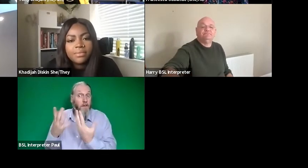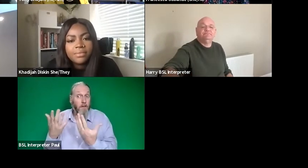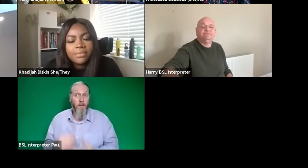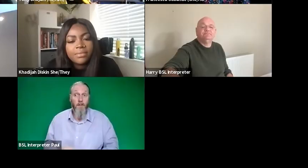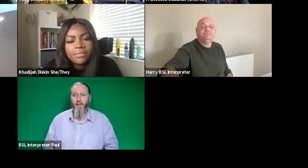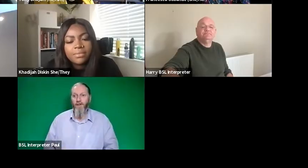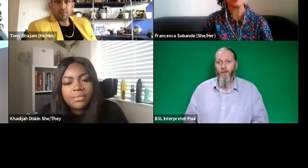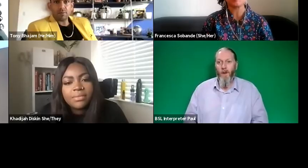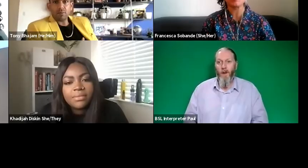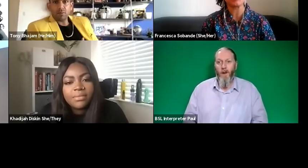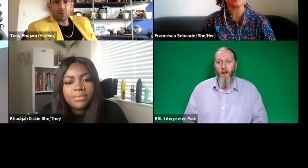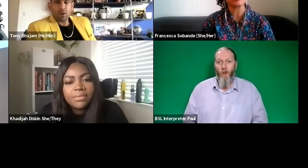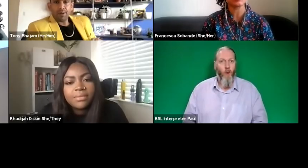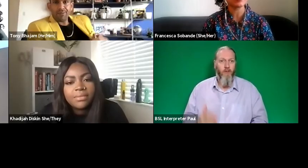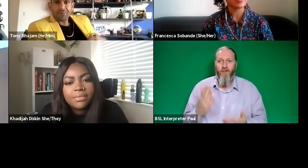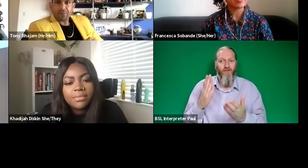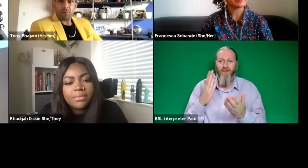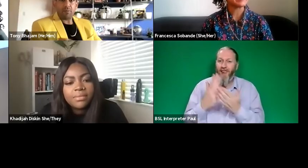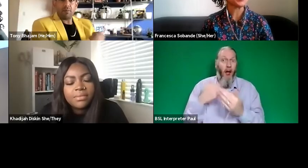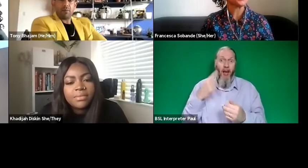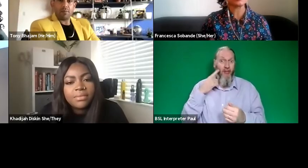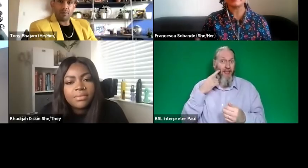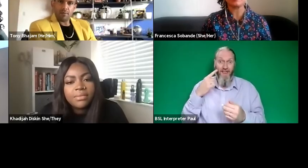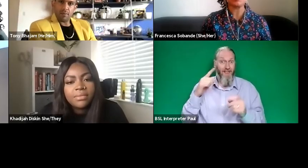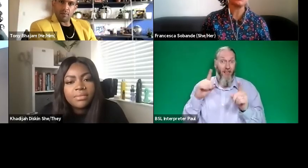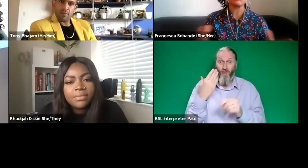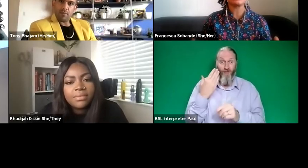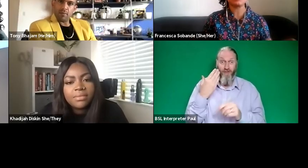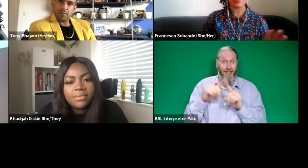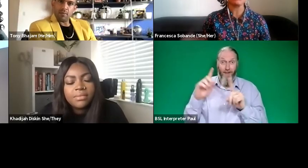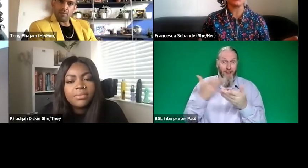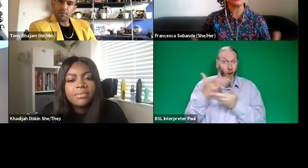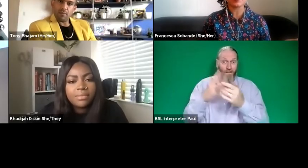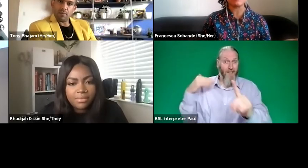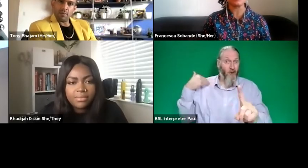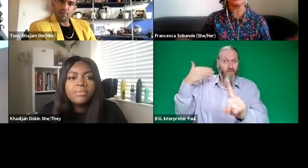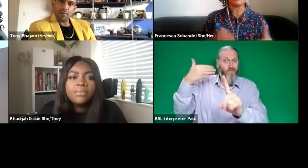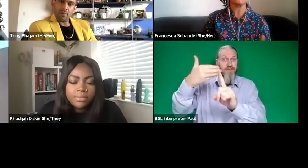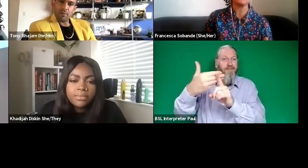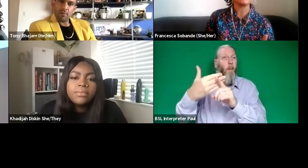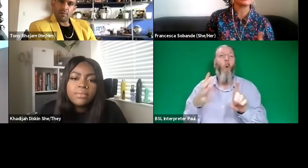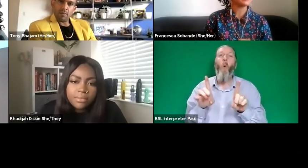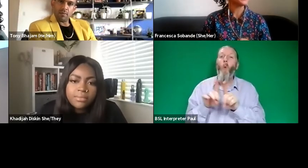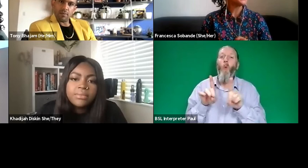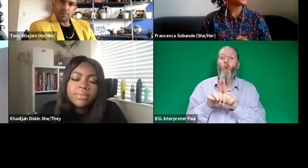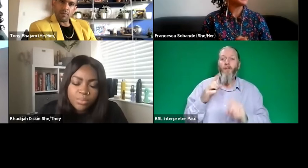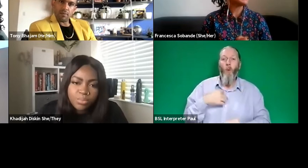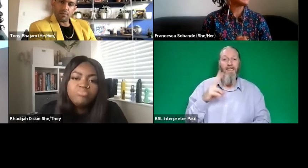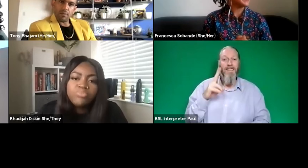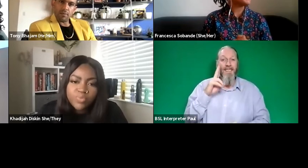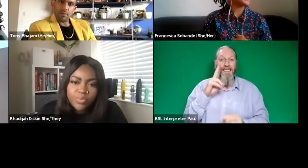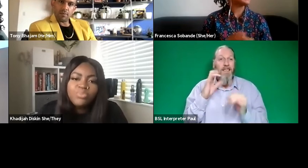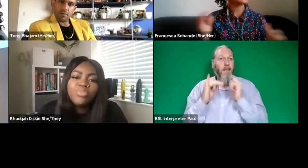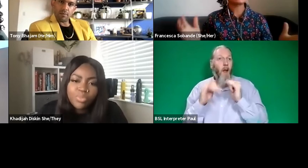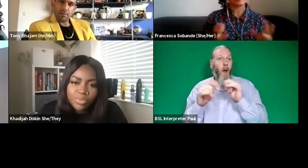Khadija was saying and earlier on and throughout this whole conversation. And I was also just thinking about, you know, when we see platforms go down for a period of time. So I